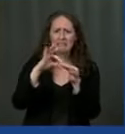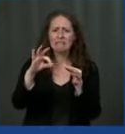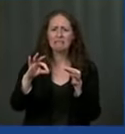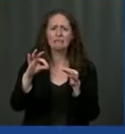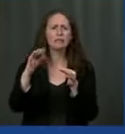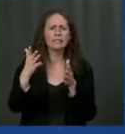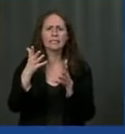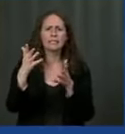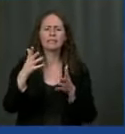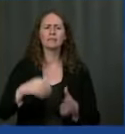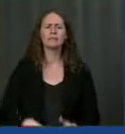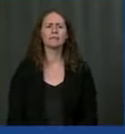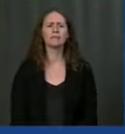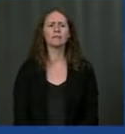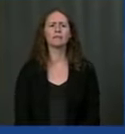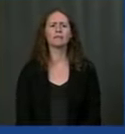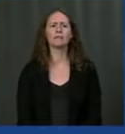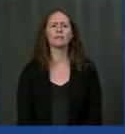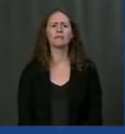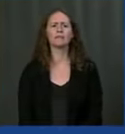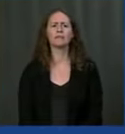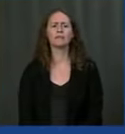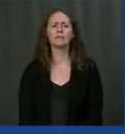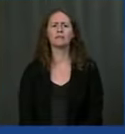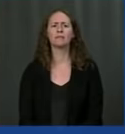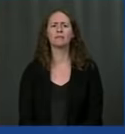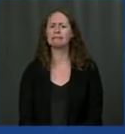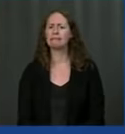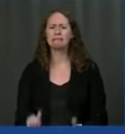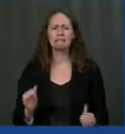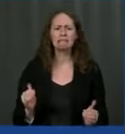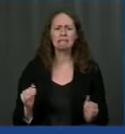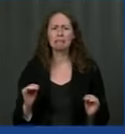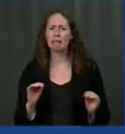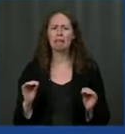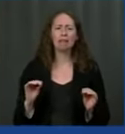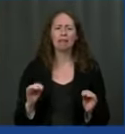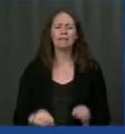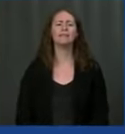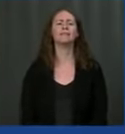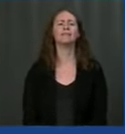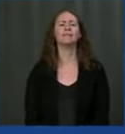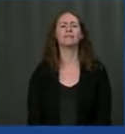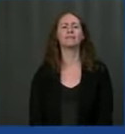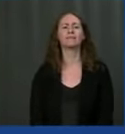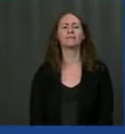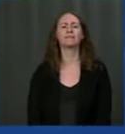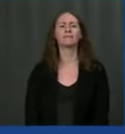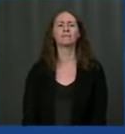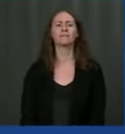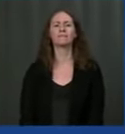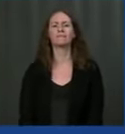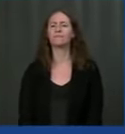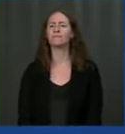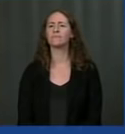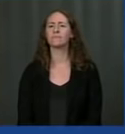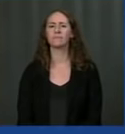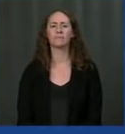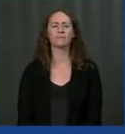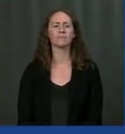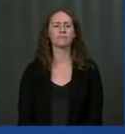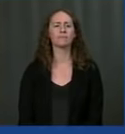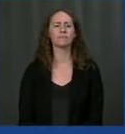I don't think so, Mr. President, but we have Cynthia Lee Shang. Oh, okay. Parish president from Jefferson Parish, which